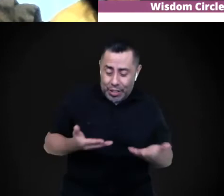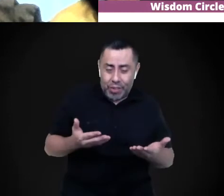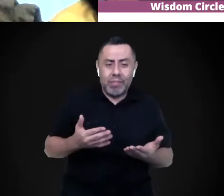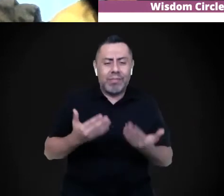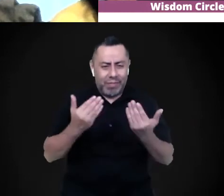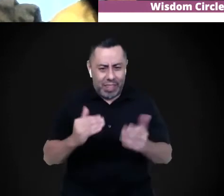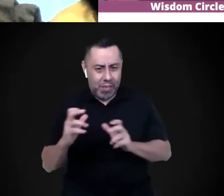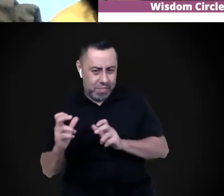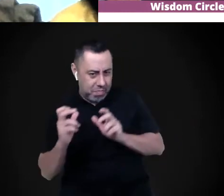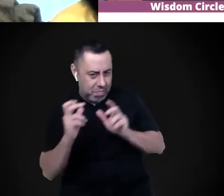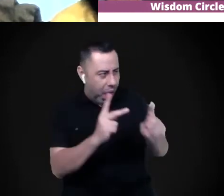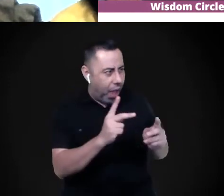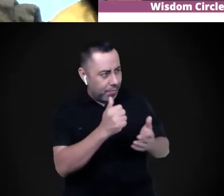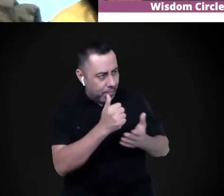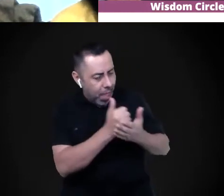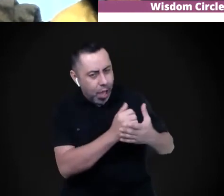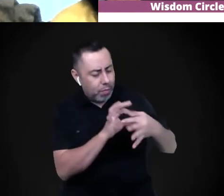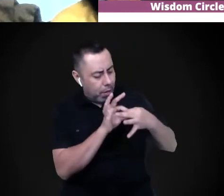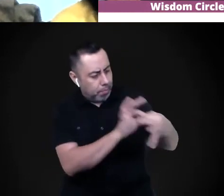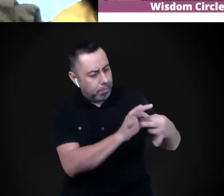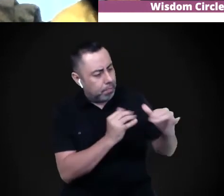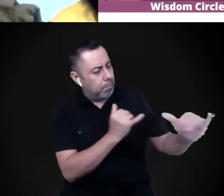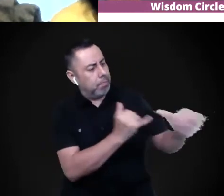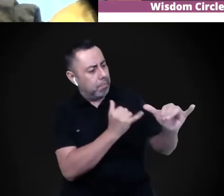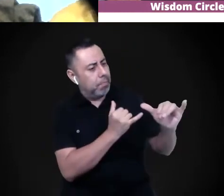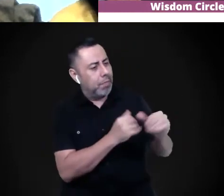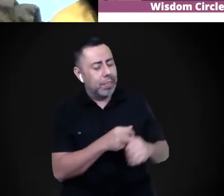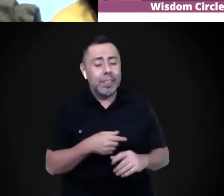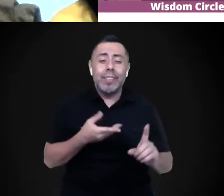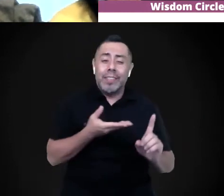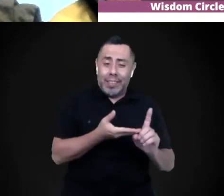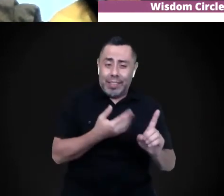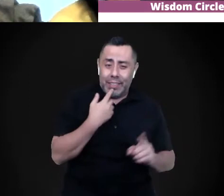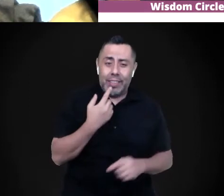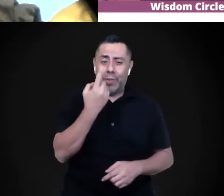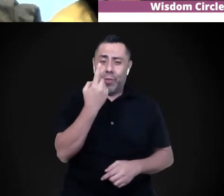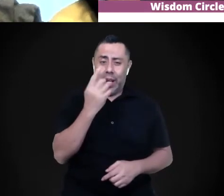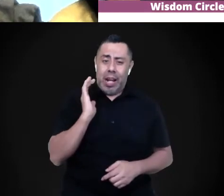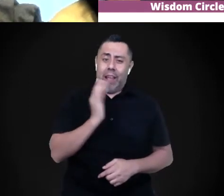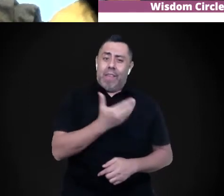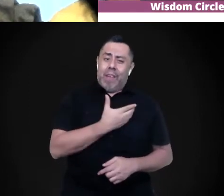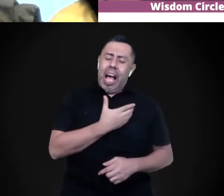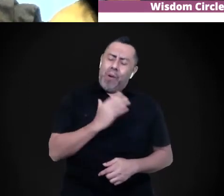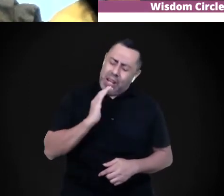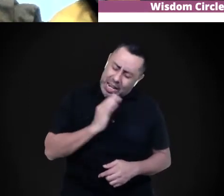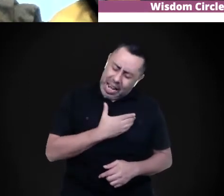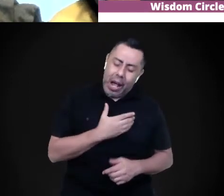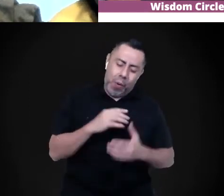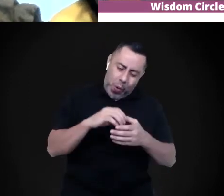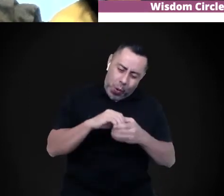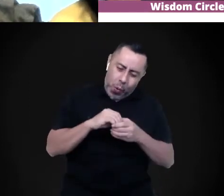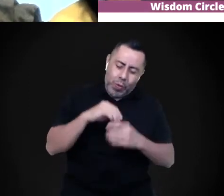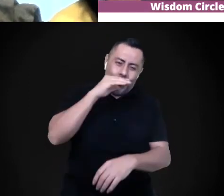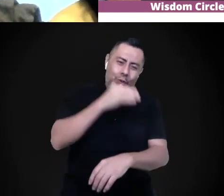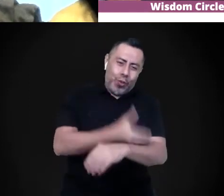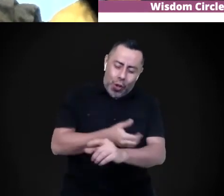You know, one of our own daughters from Black Mesa has come back to help her people and lift the spirits of